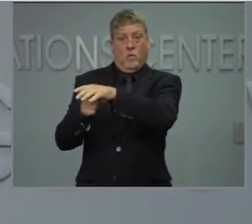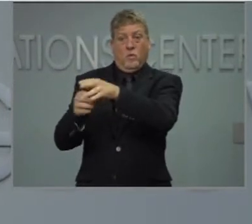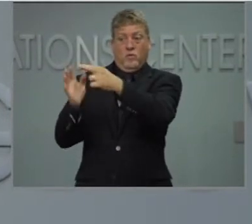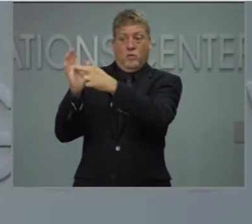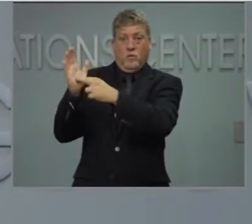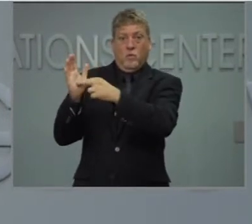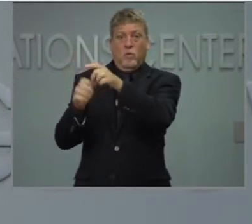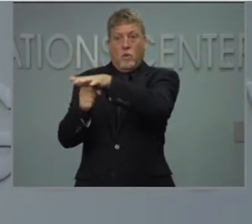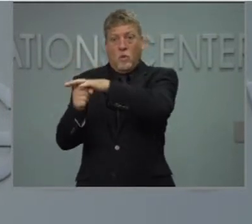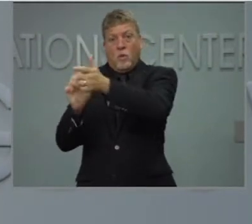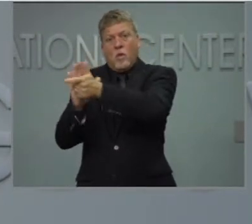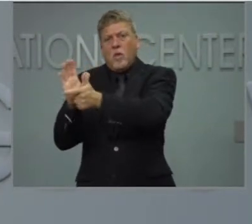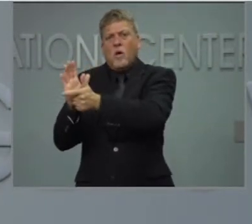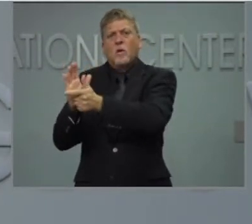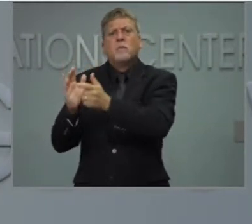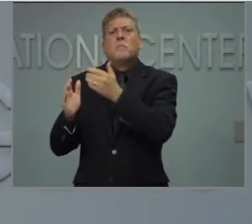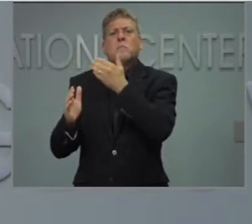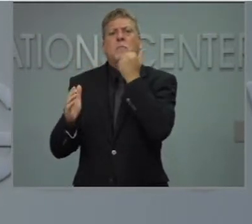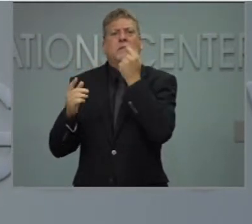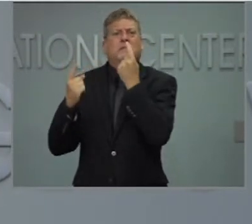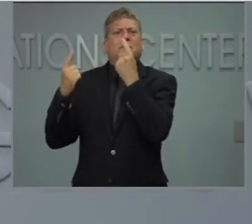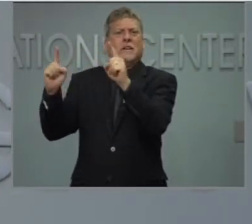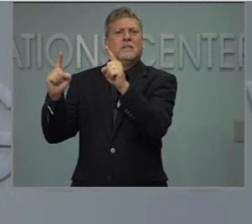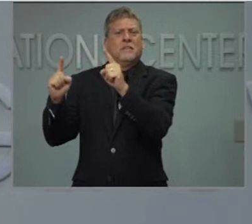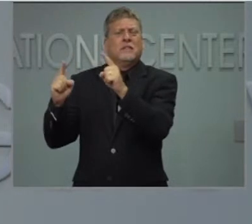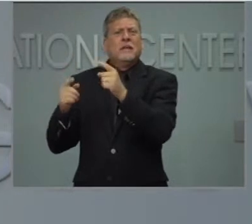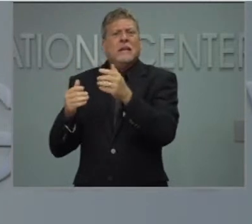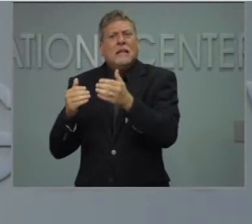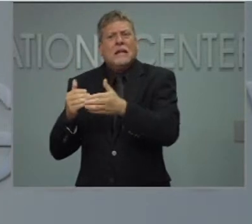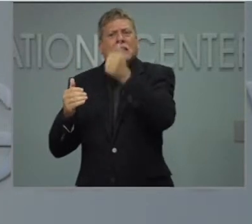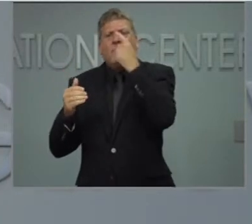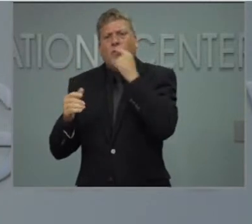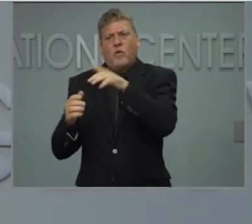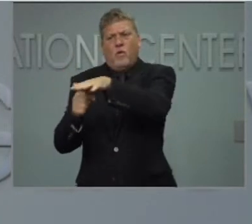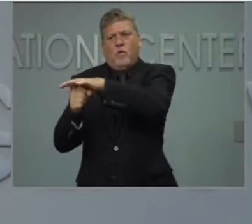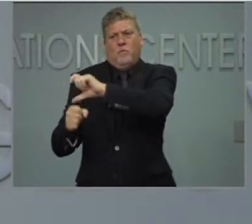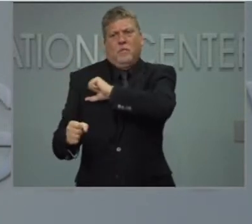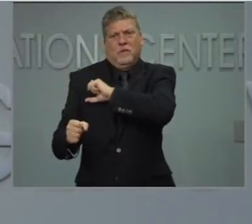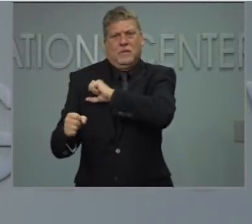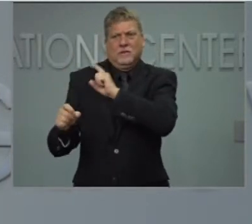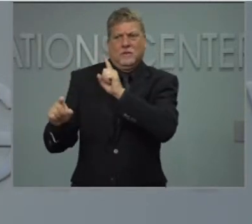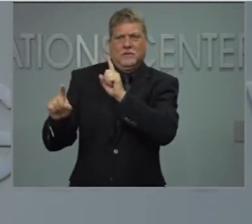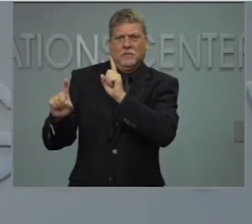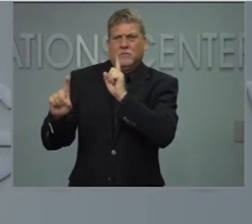and a better way to enforce. I'm particularly